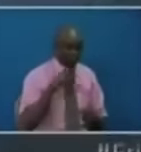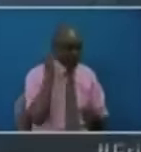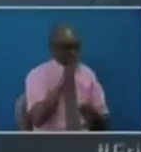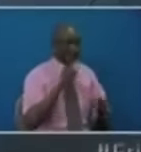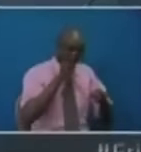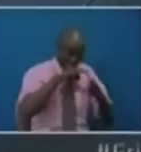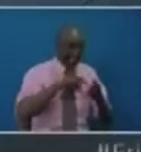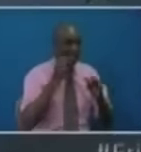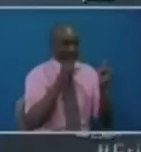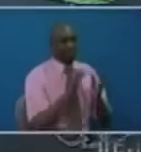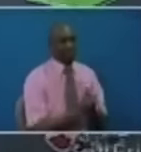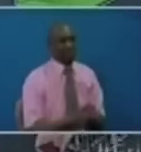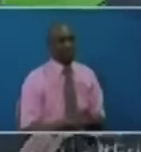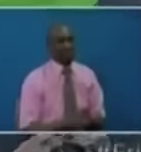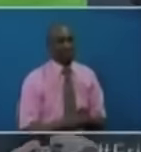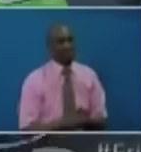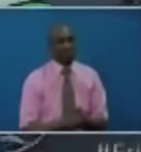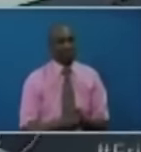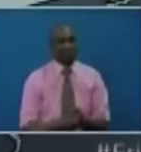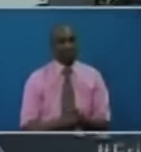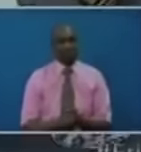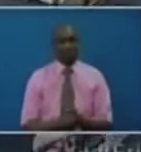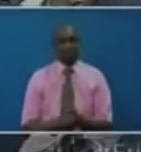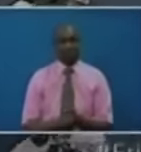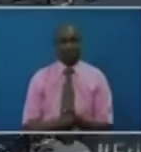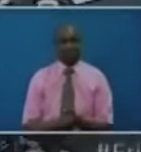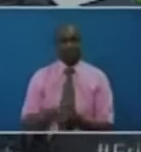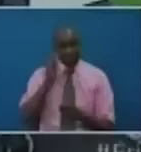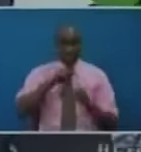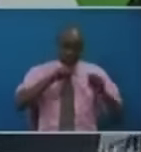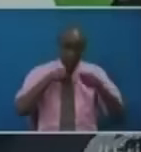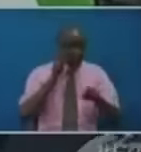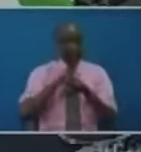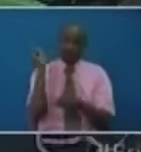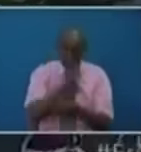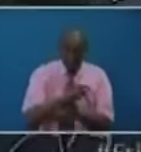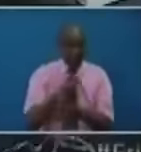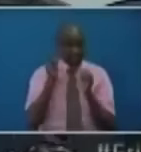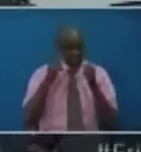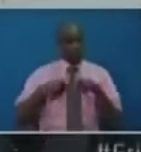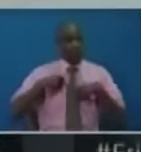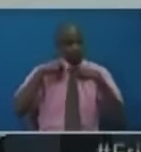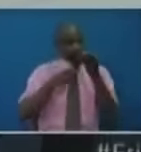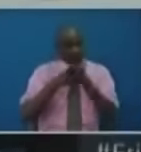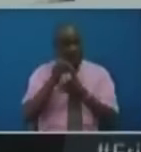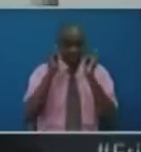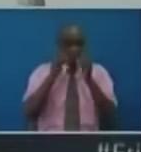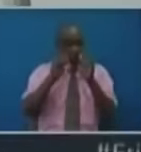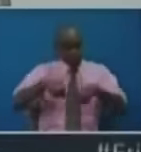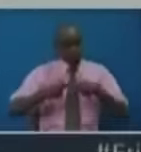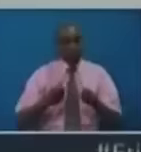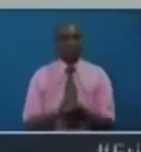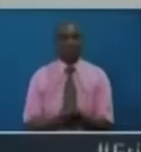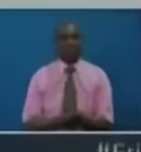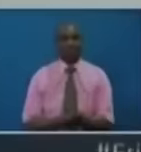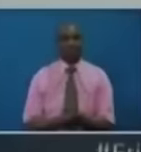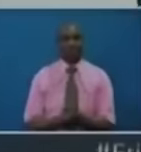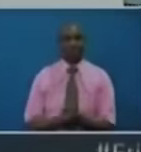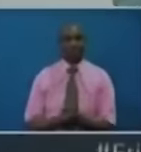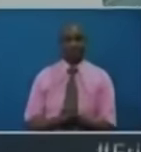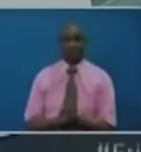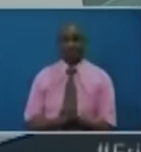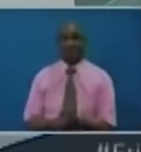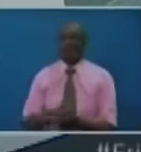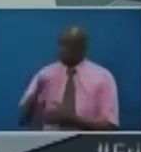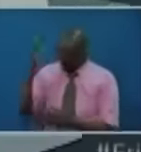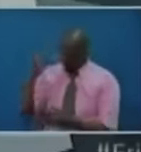way. But that, okay. I think we should get you a pair of shoes by the end of the show tonight. Yeah, so. Okay. There you go. Have a seat. Have you ever